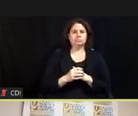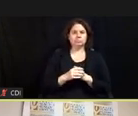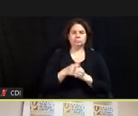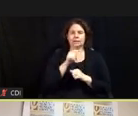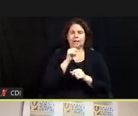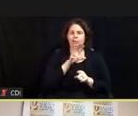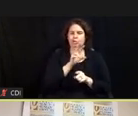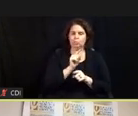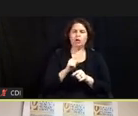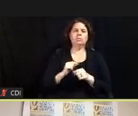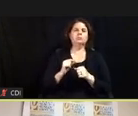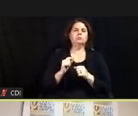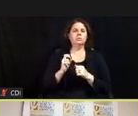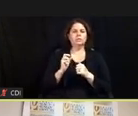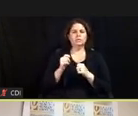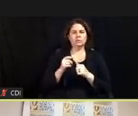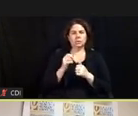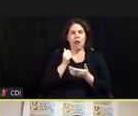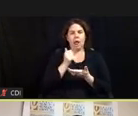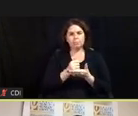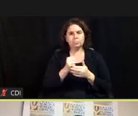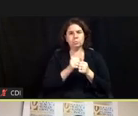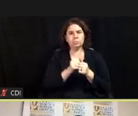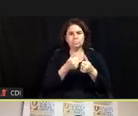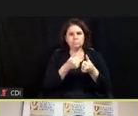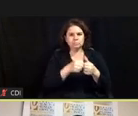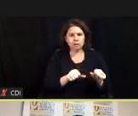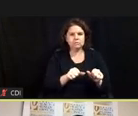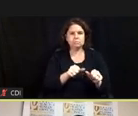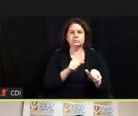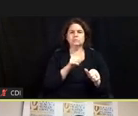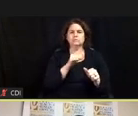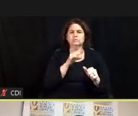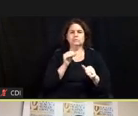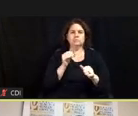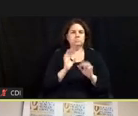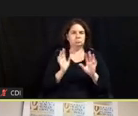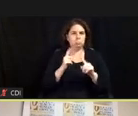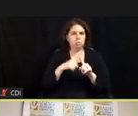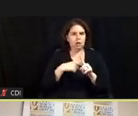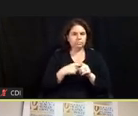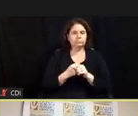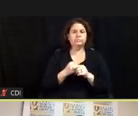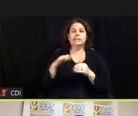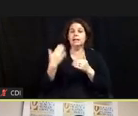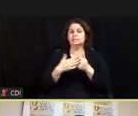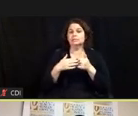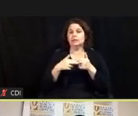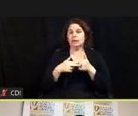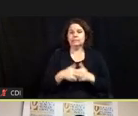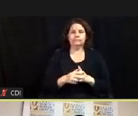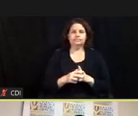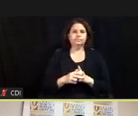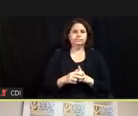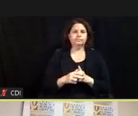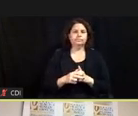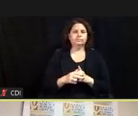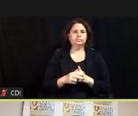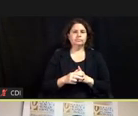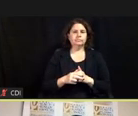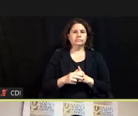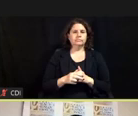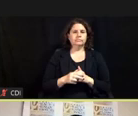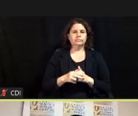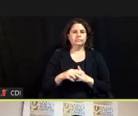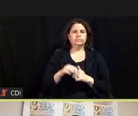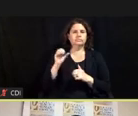deposits, first month's rents, and other assistance. Next slide, please. Social services continues to provide support through